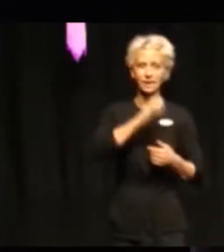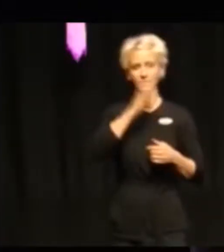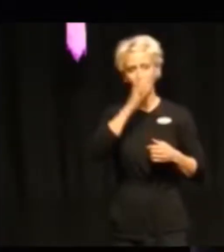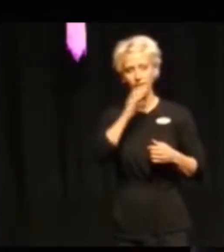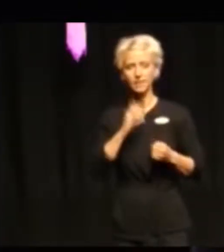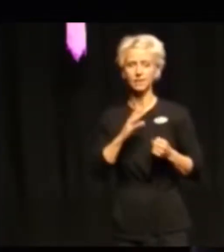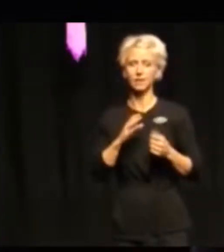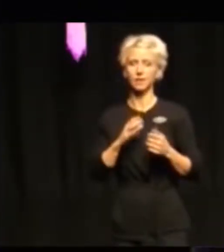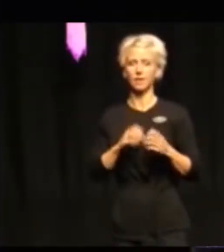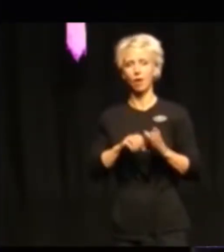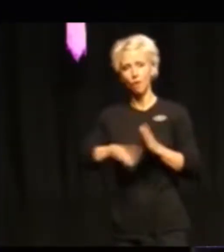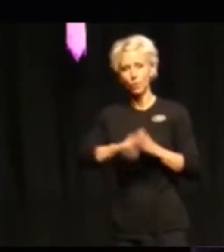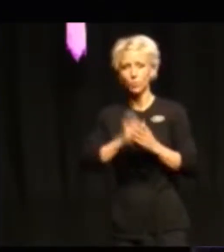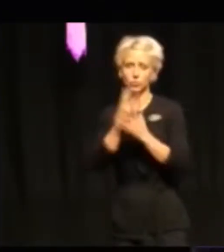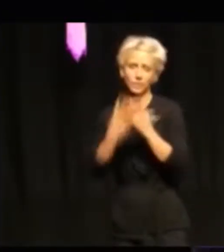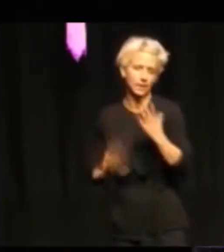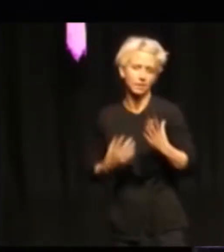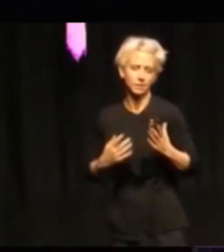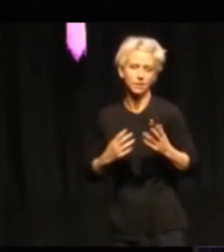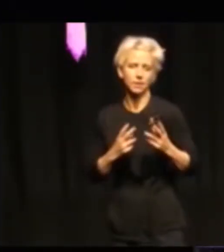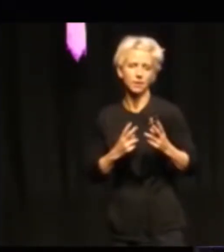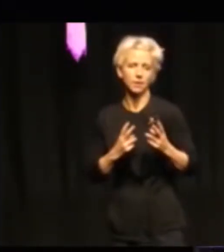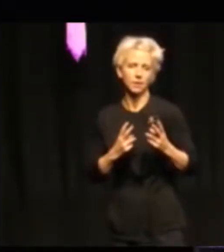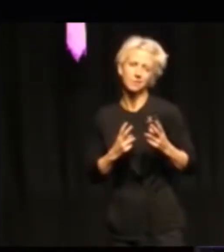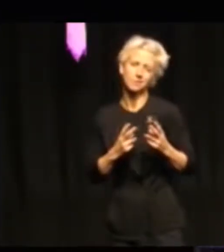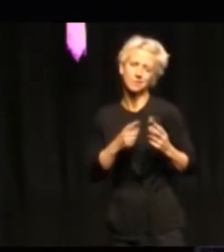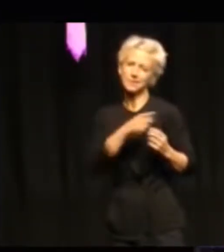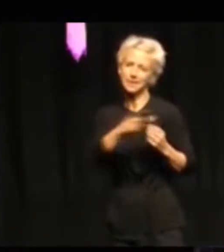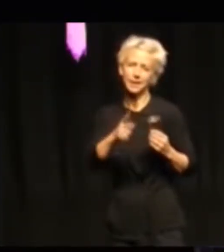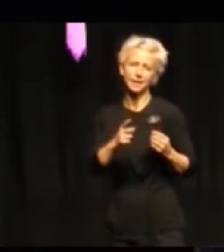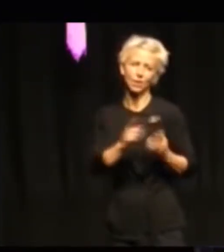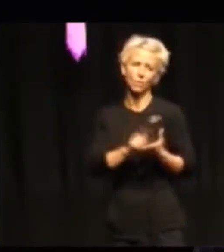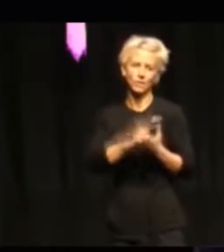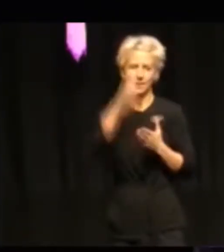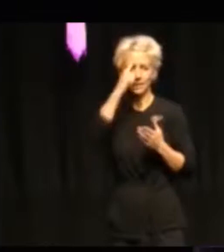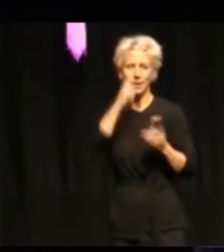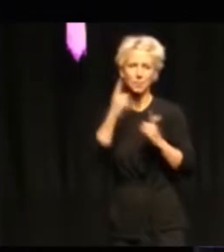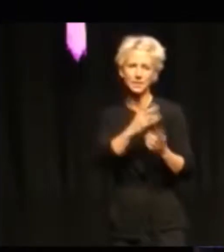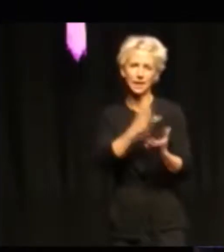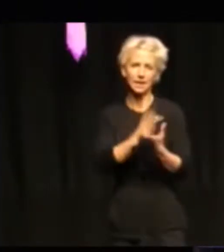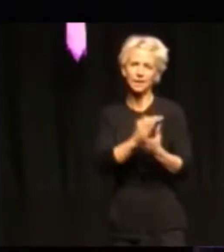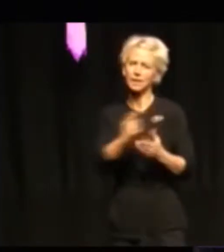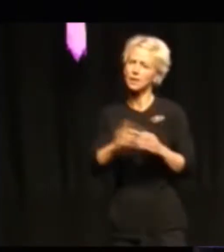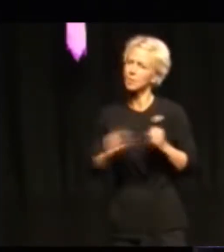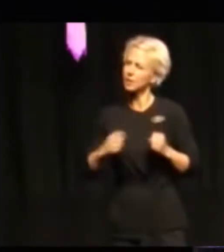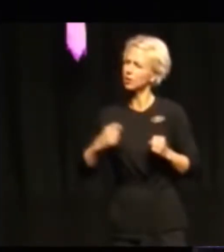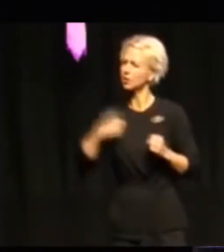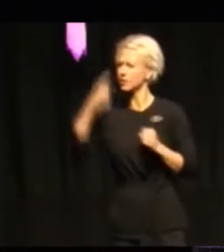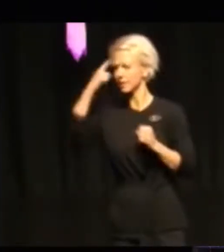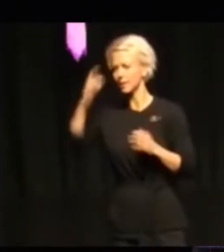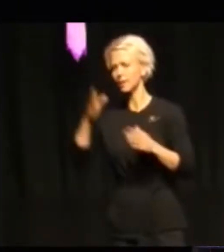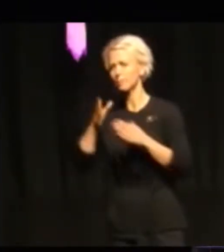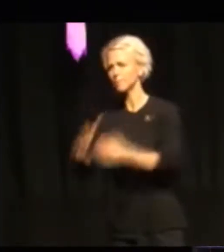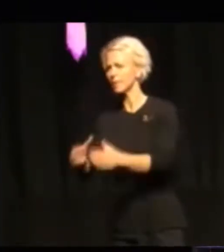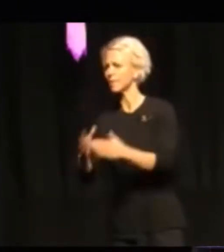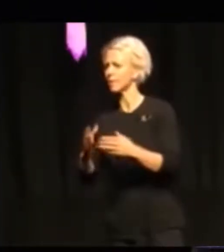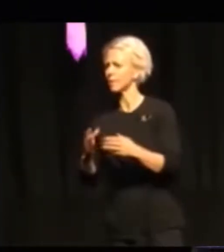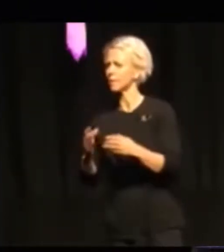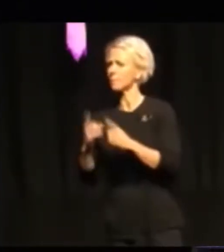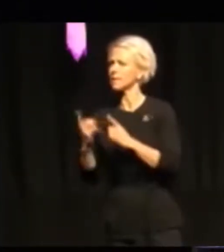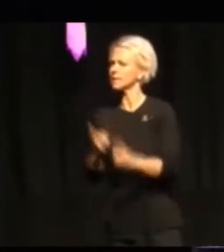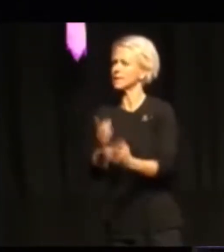adequate sanitation. And what I'm here to talk to you about is what it means when we talk about them as human